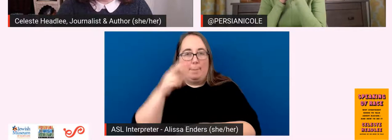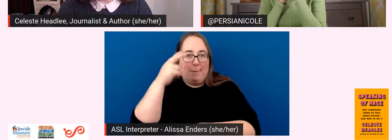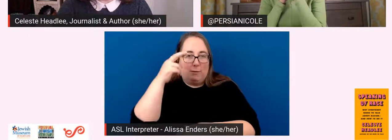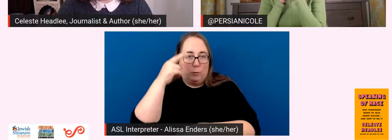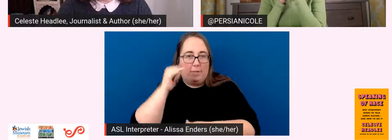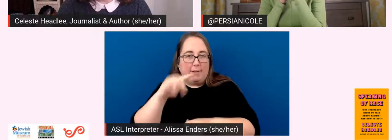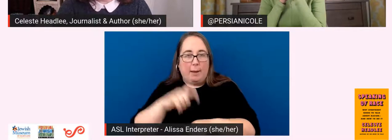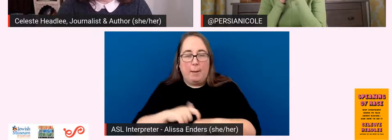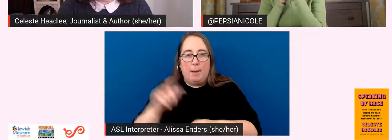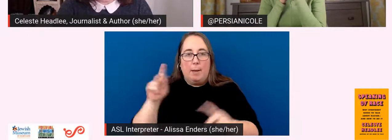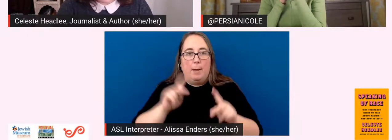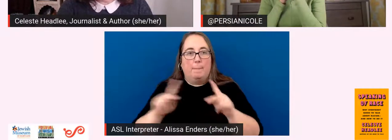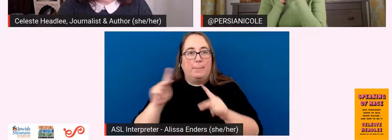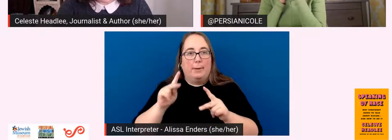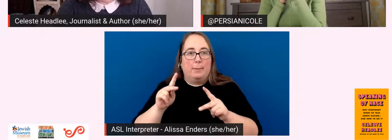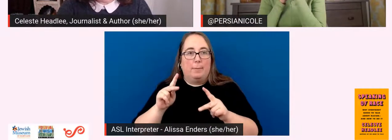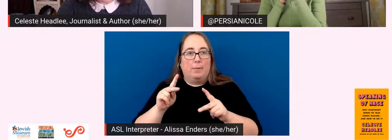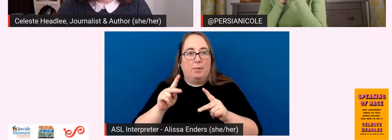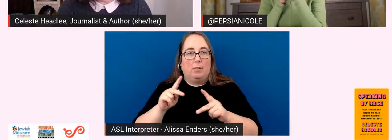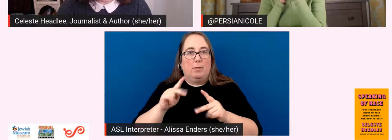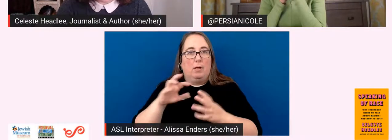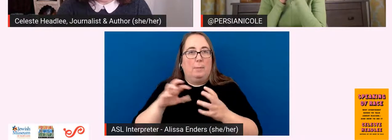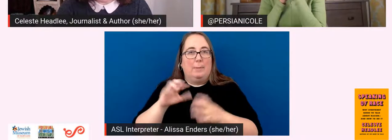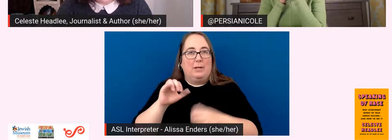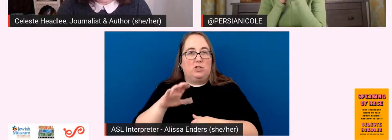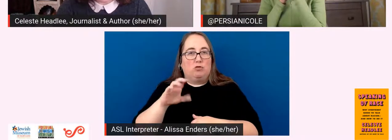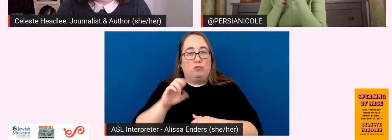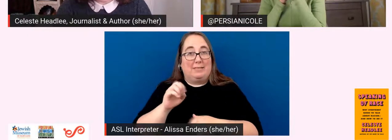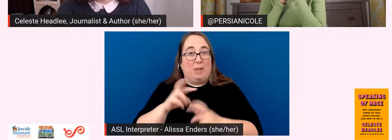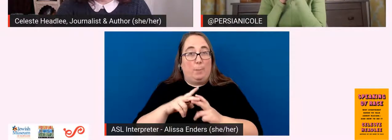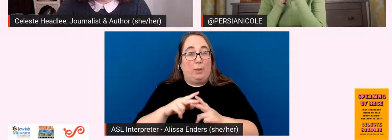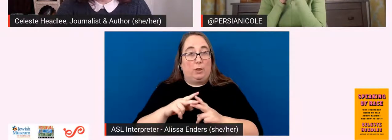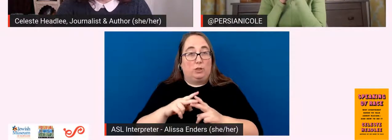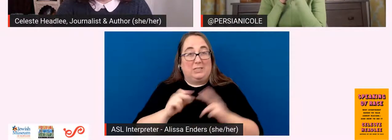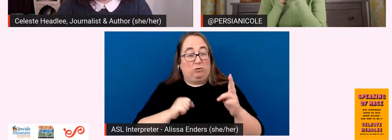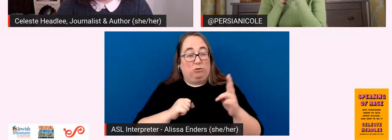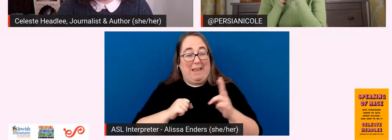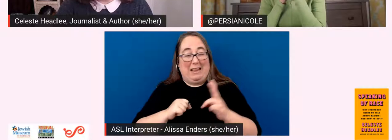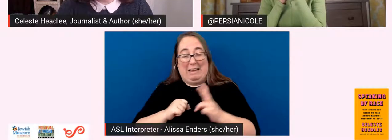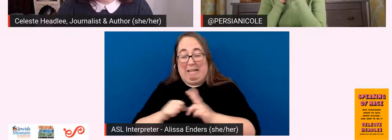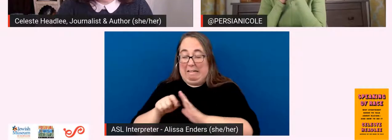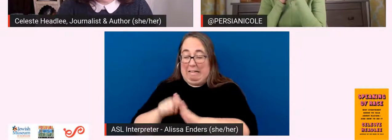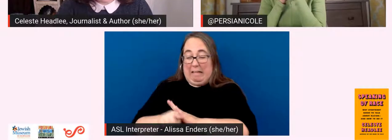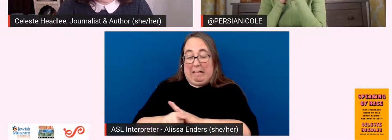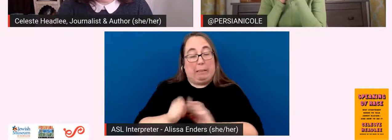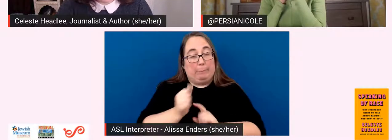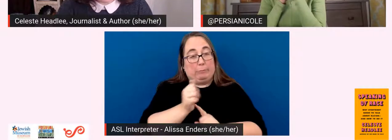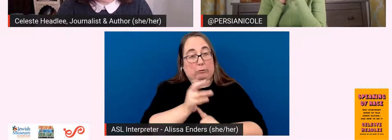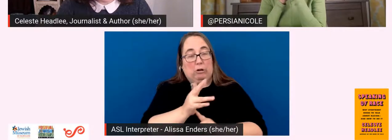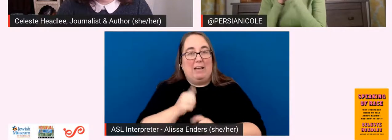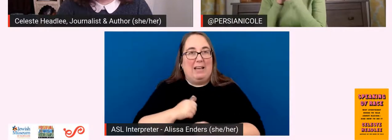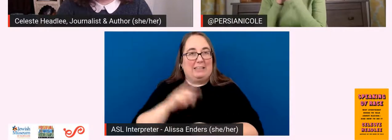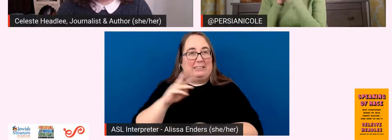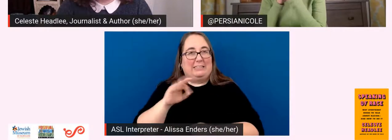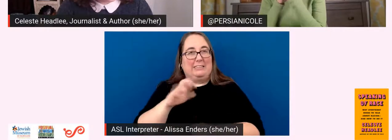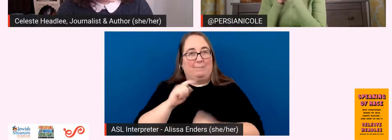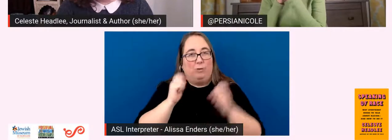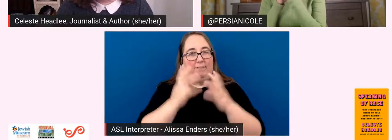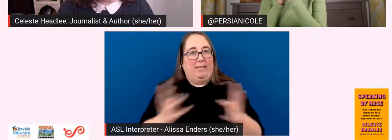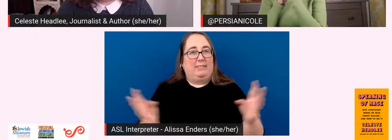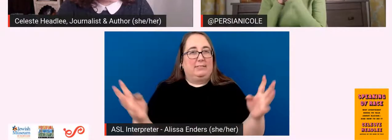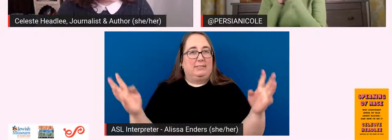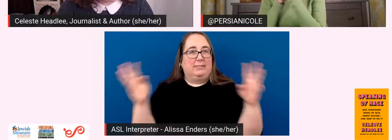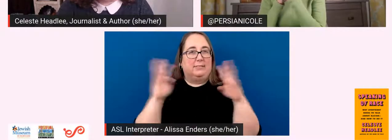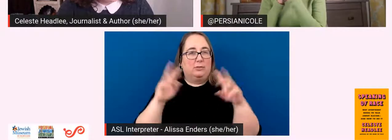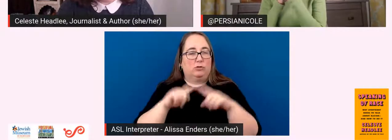time, people were dragging mixed race couples out of their homes and burning their houses down. And they had to put up a 6-foot fence to protect their children.